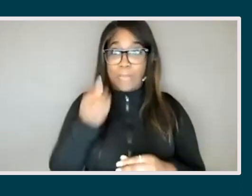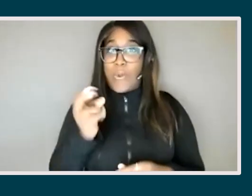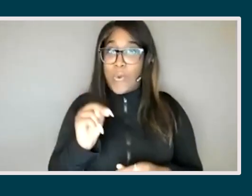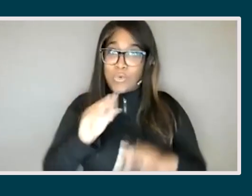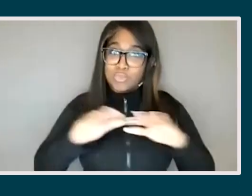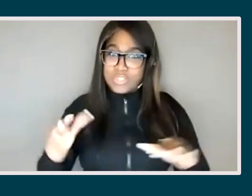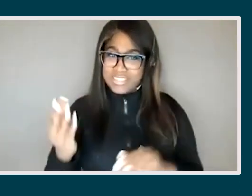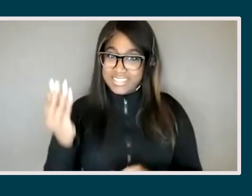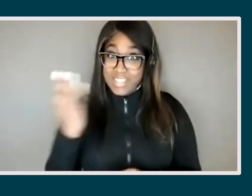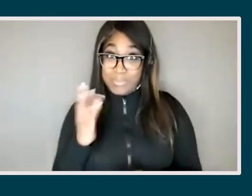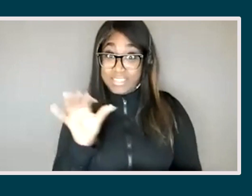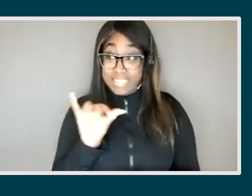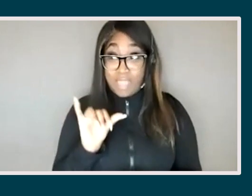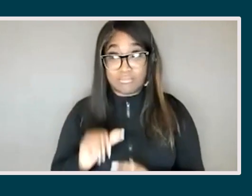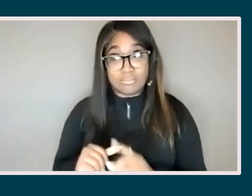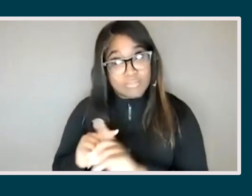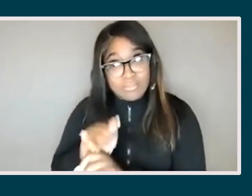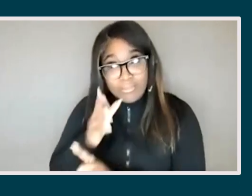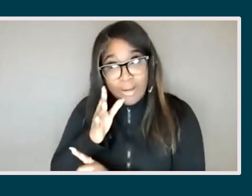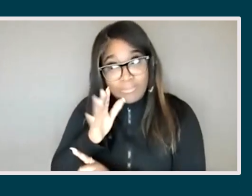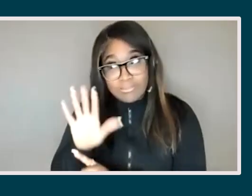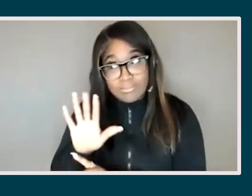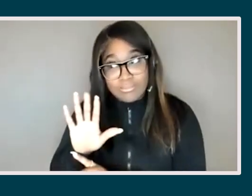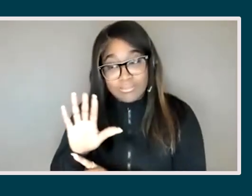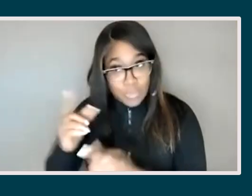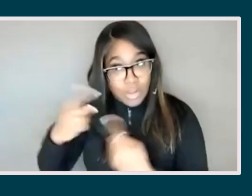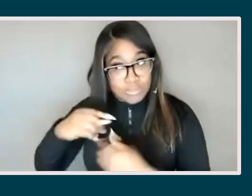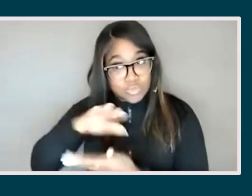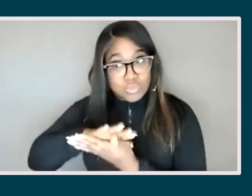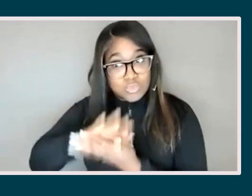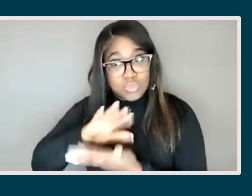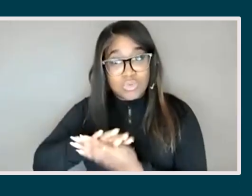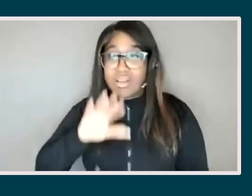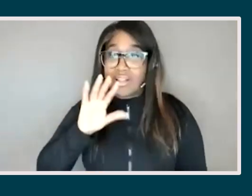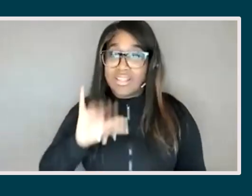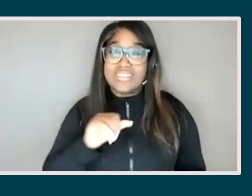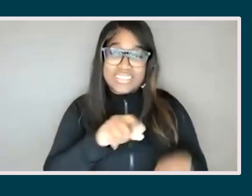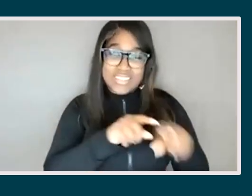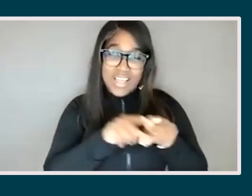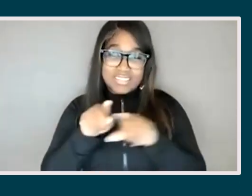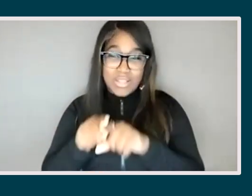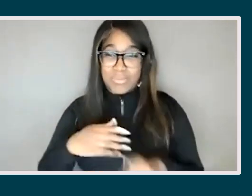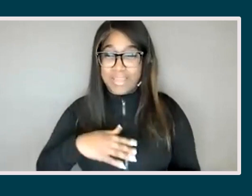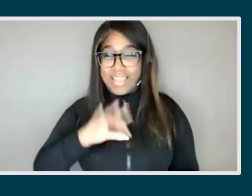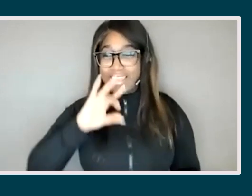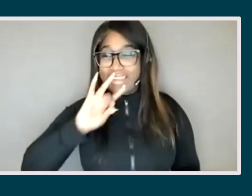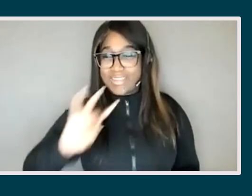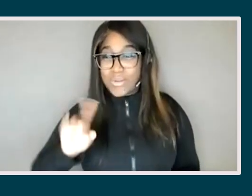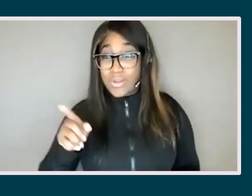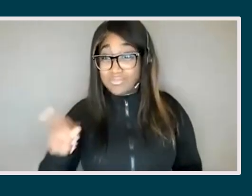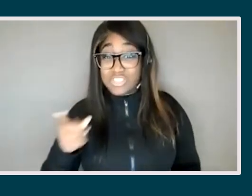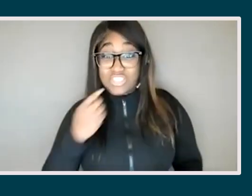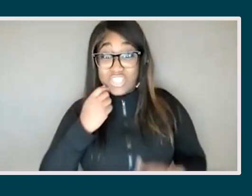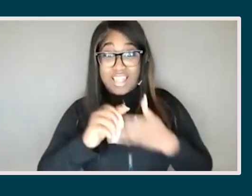to me. They're like, don't come down to the school. But also, my 8-year-old just led a protest